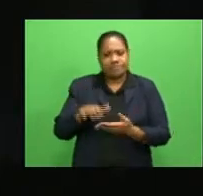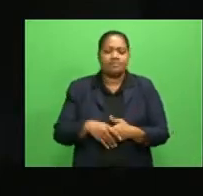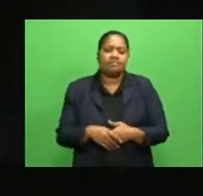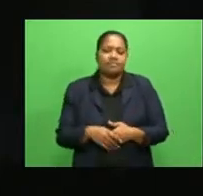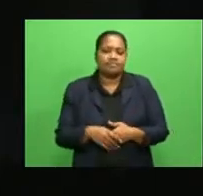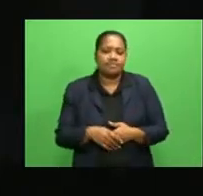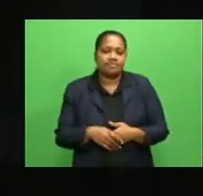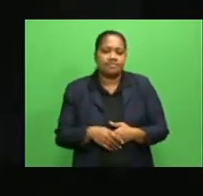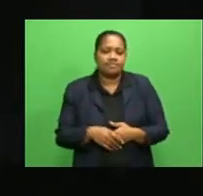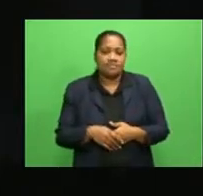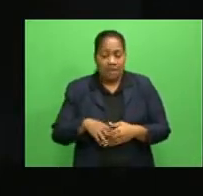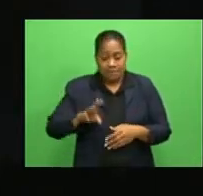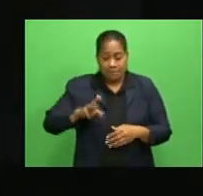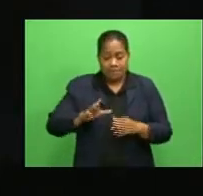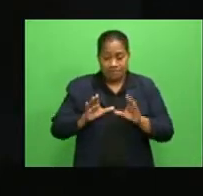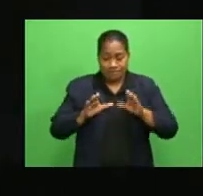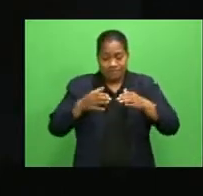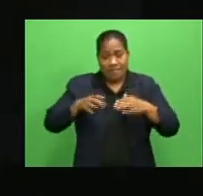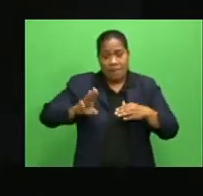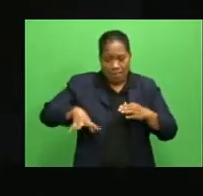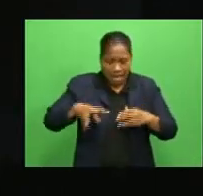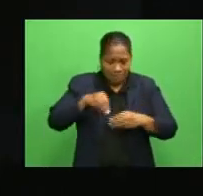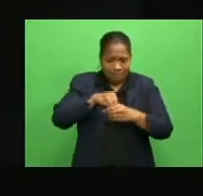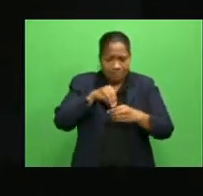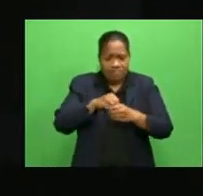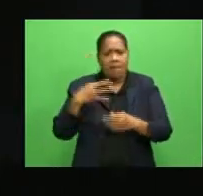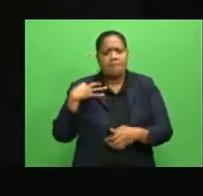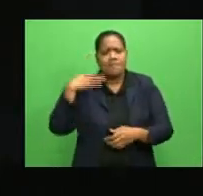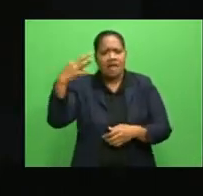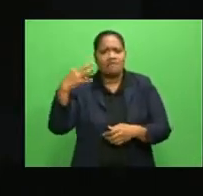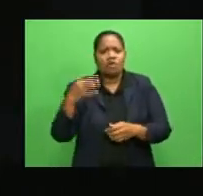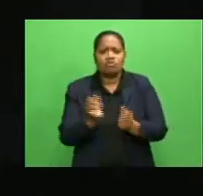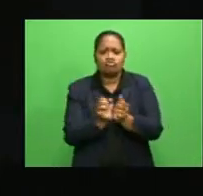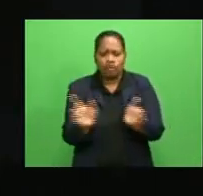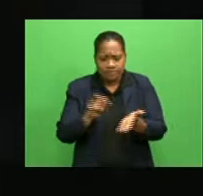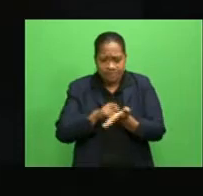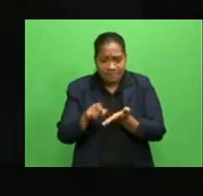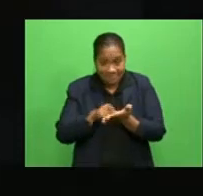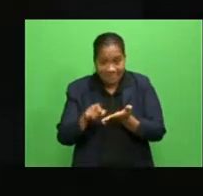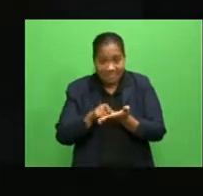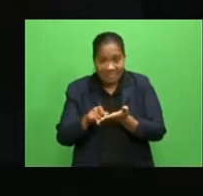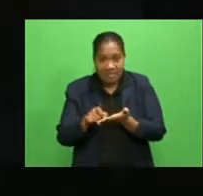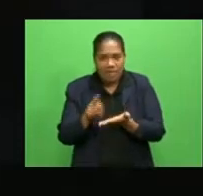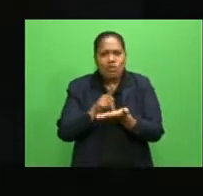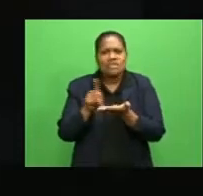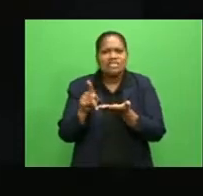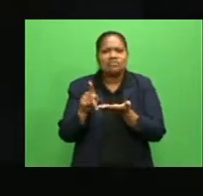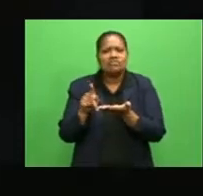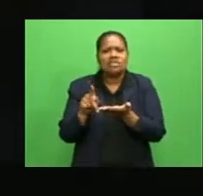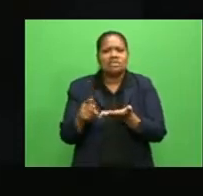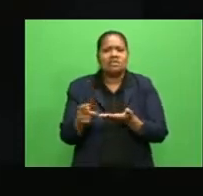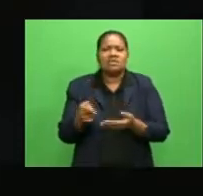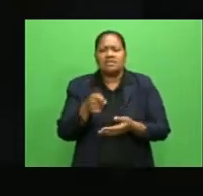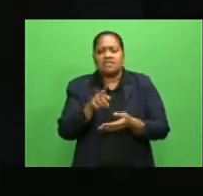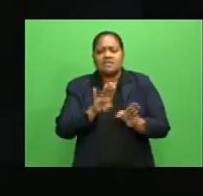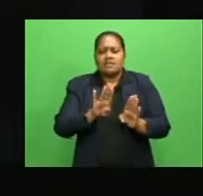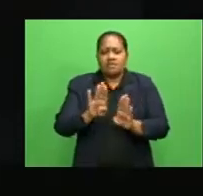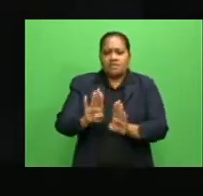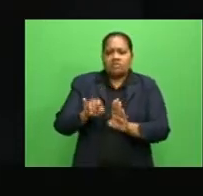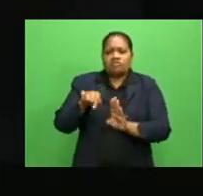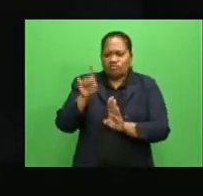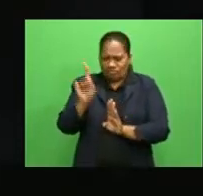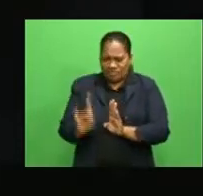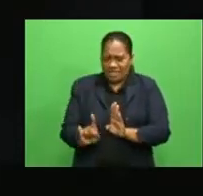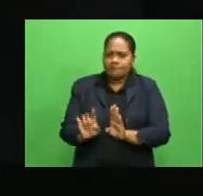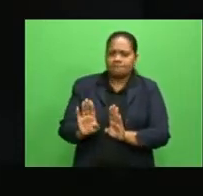Wangatairewa, party members who'd also applied for the general secretary's post, filed objections with the Registrar of Political Parties today,